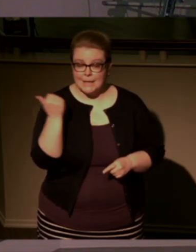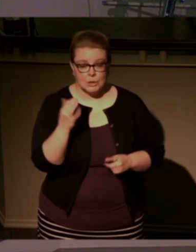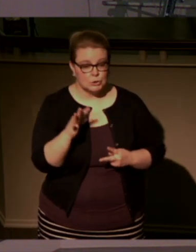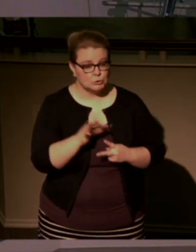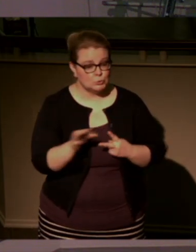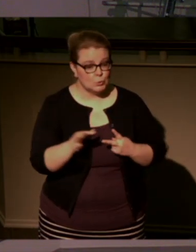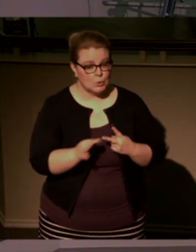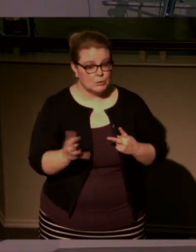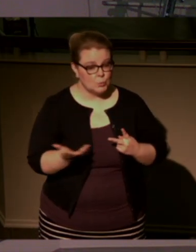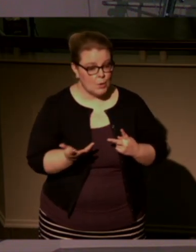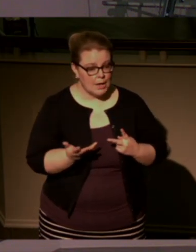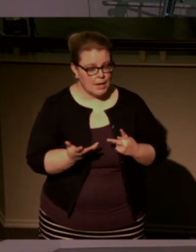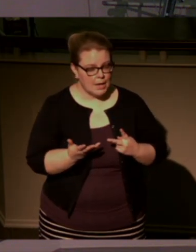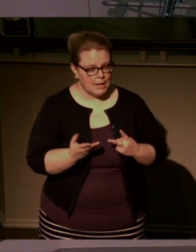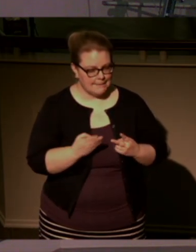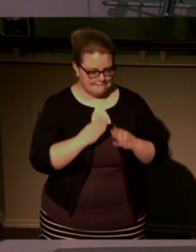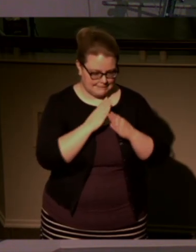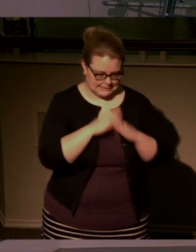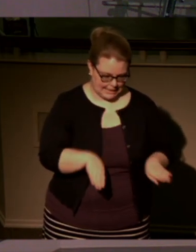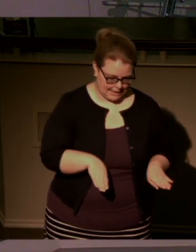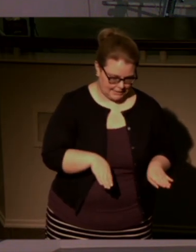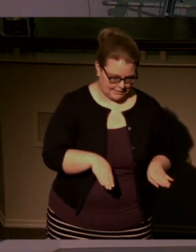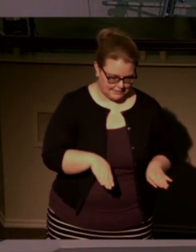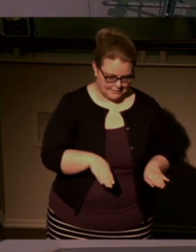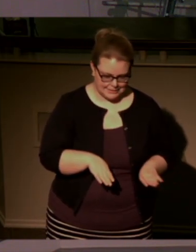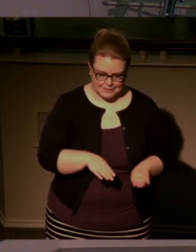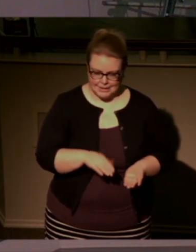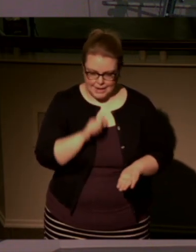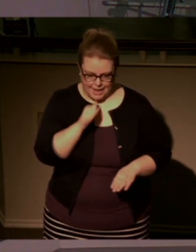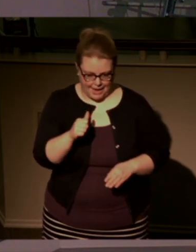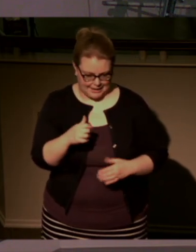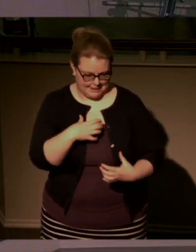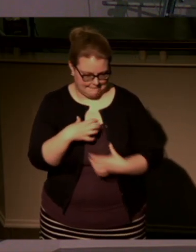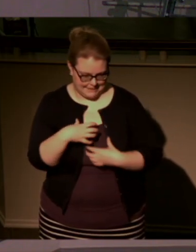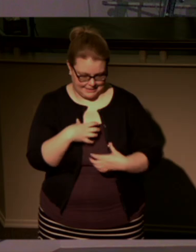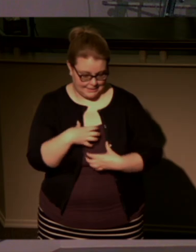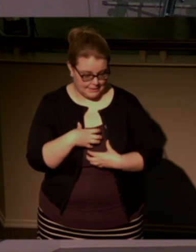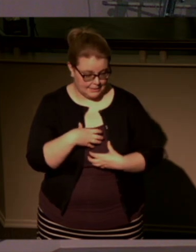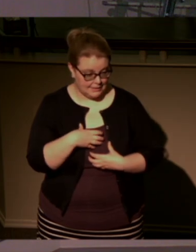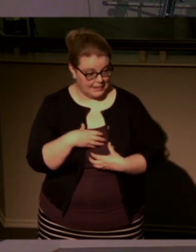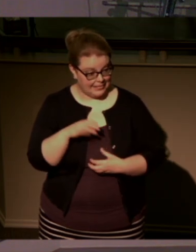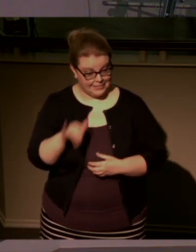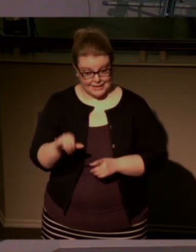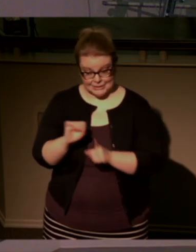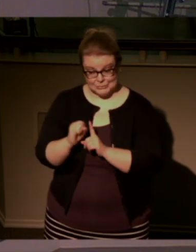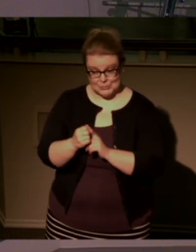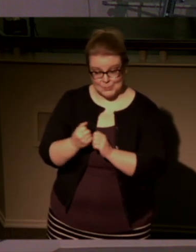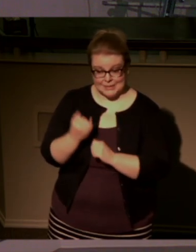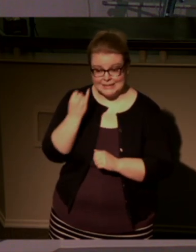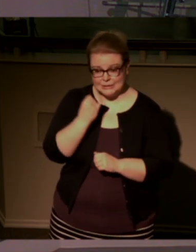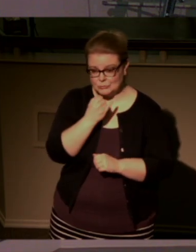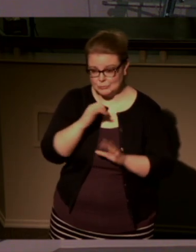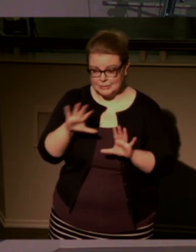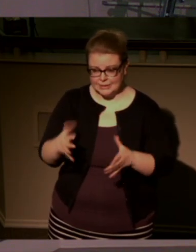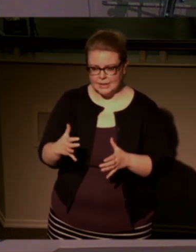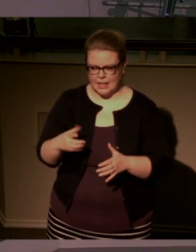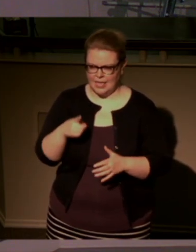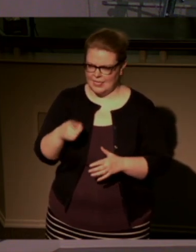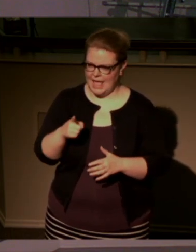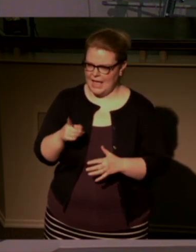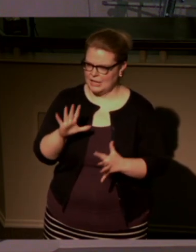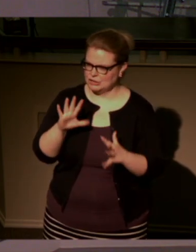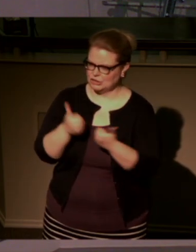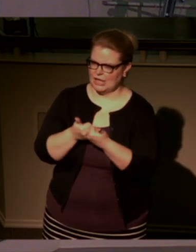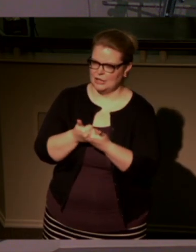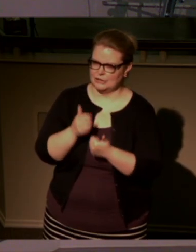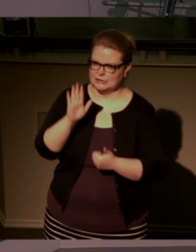instead of complaining. You see, what they do is challenge God's goodness. You know what